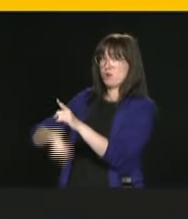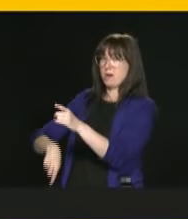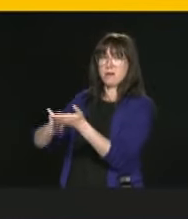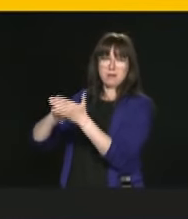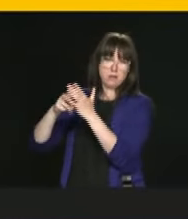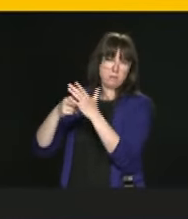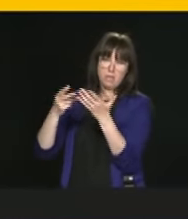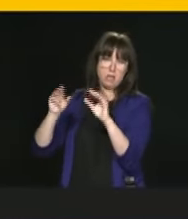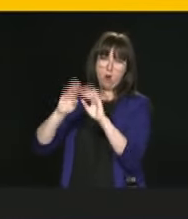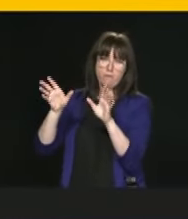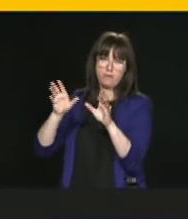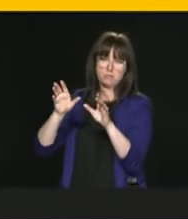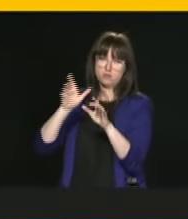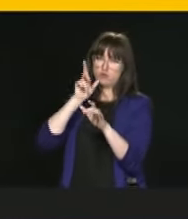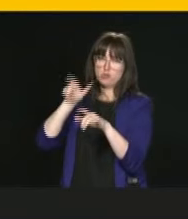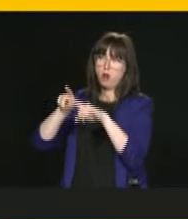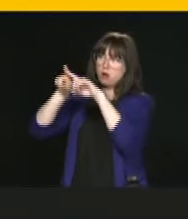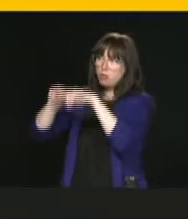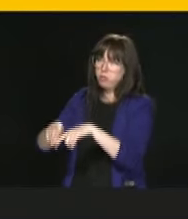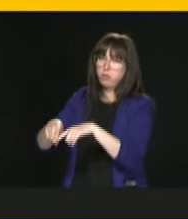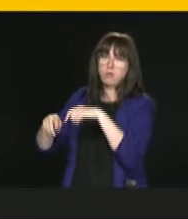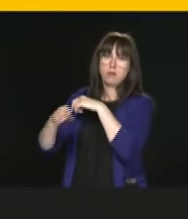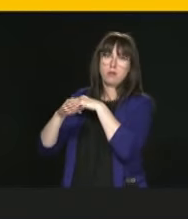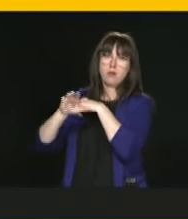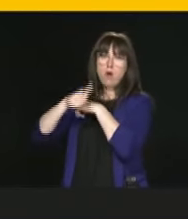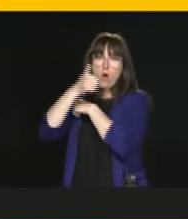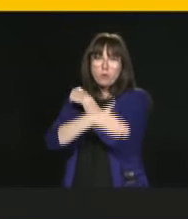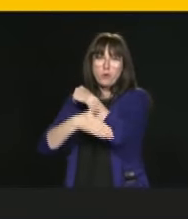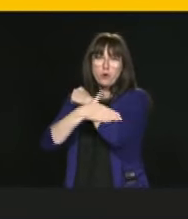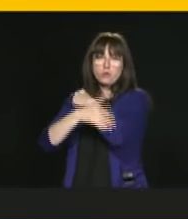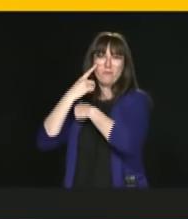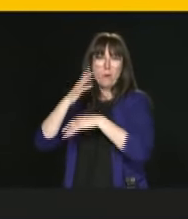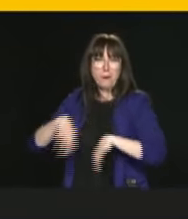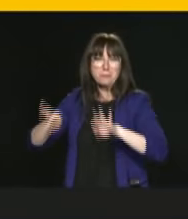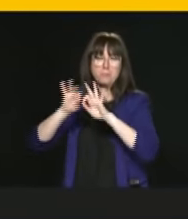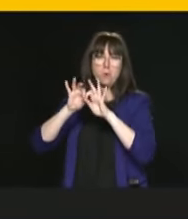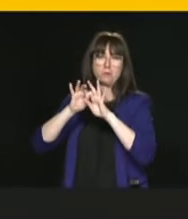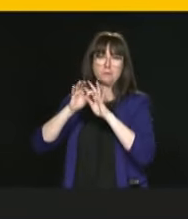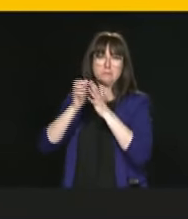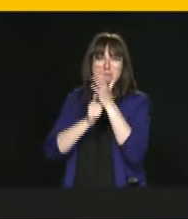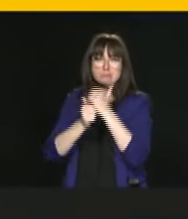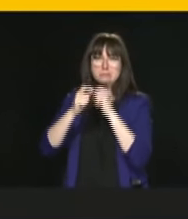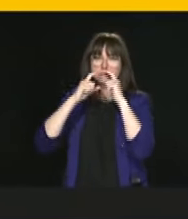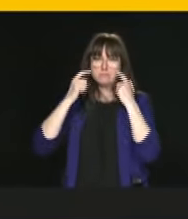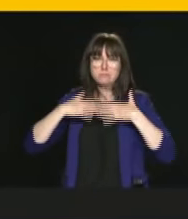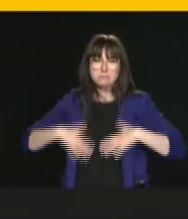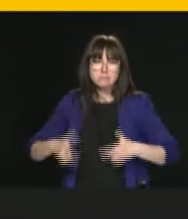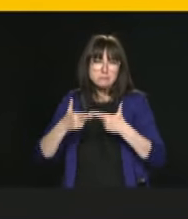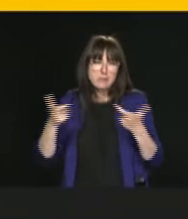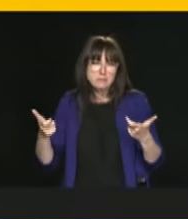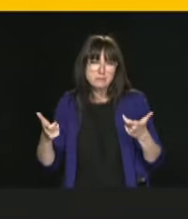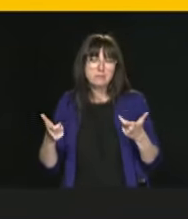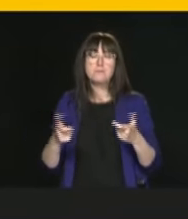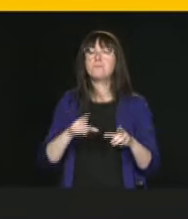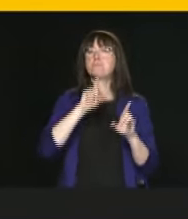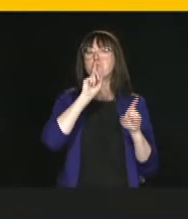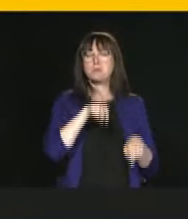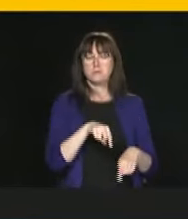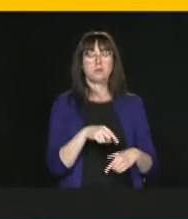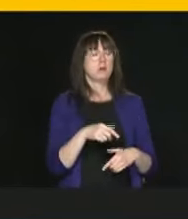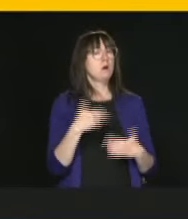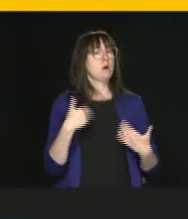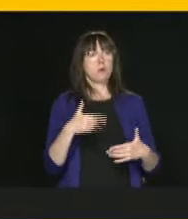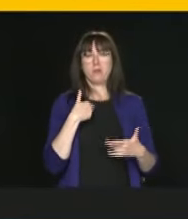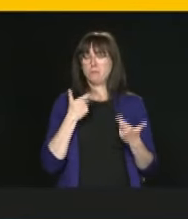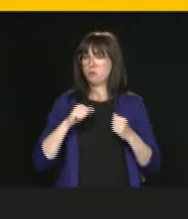be relying on foreign outsourcing for such critical equipment? We have been working very, very hard since the very beginning to bring in as